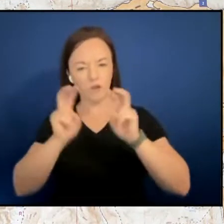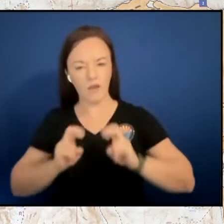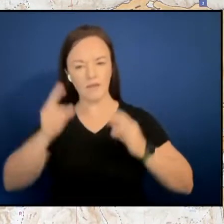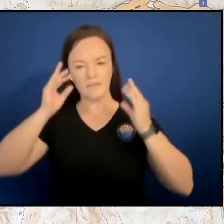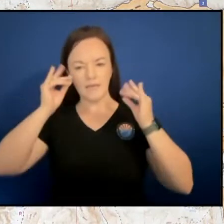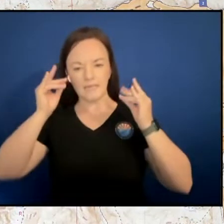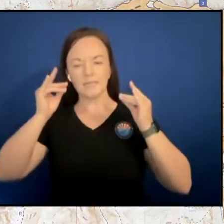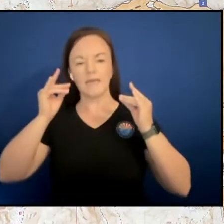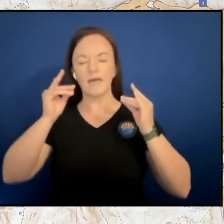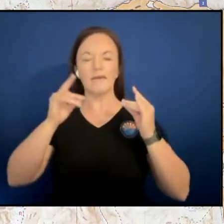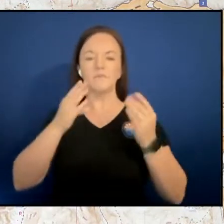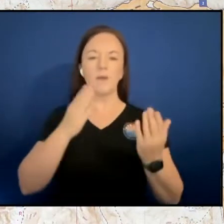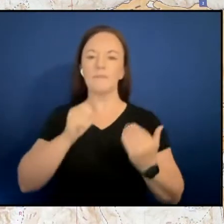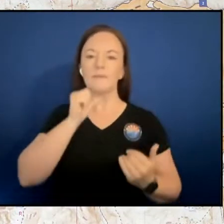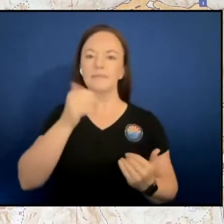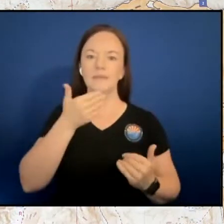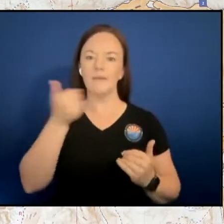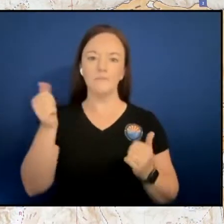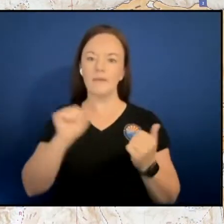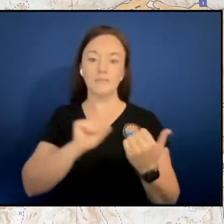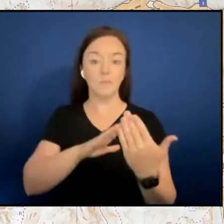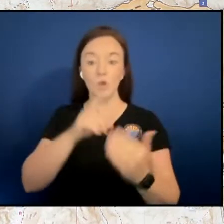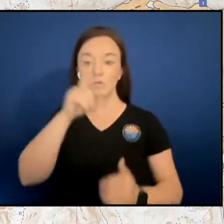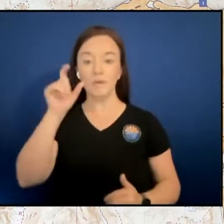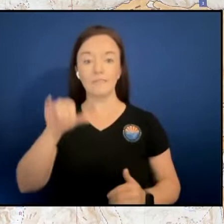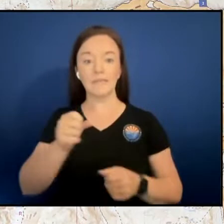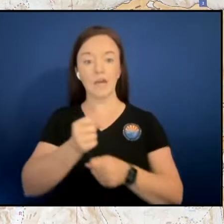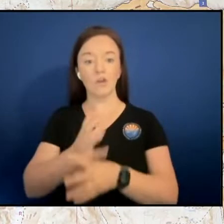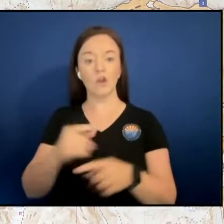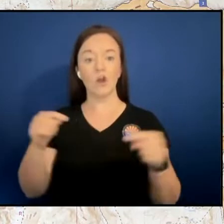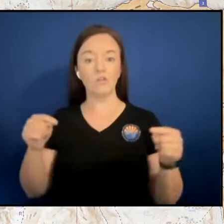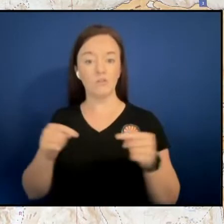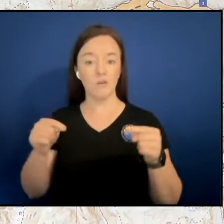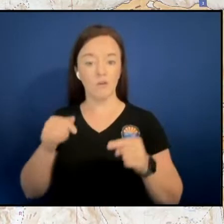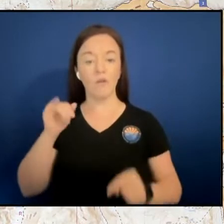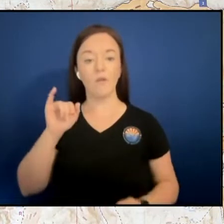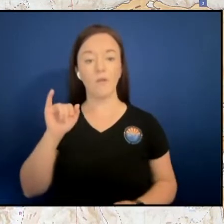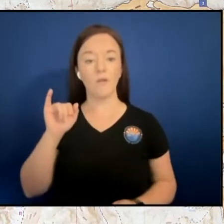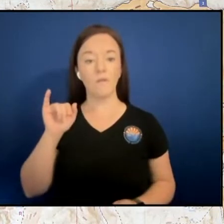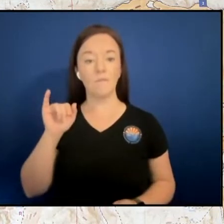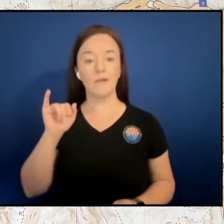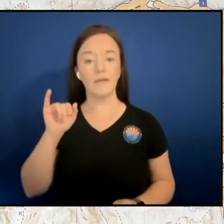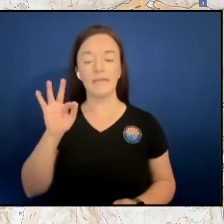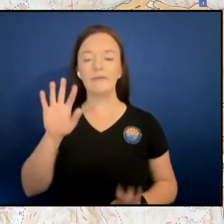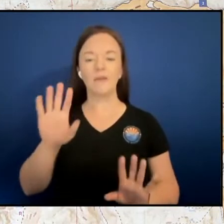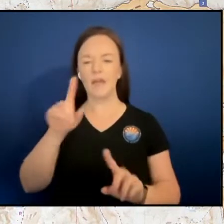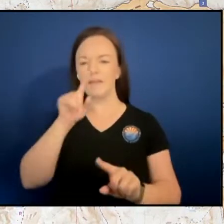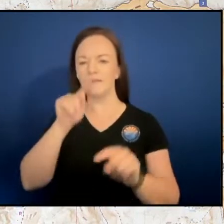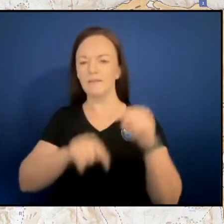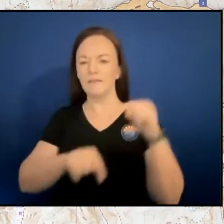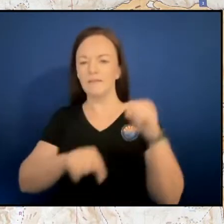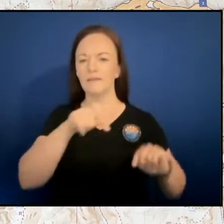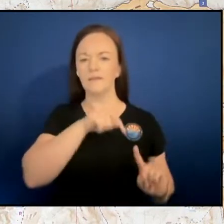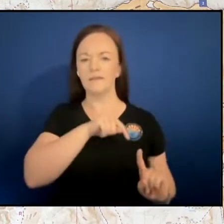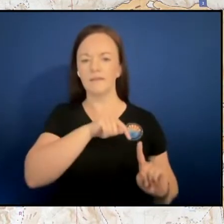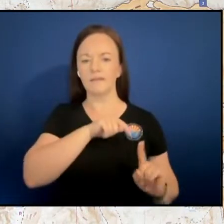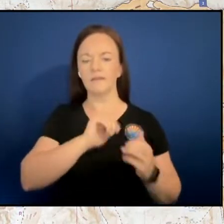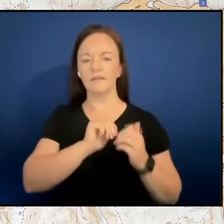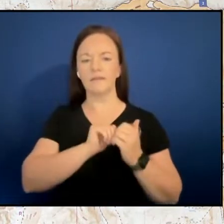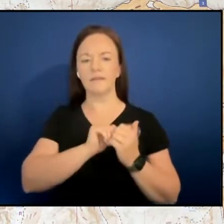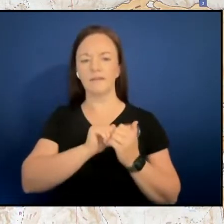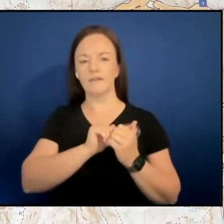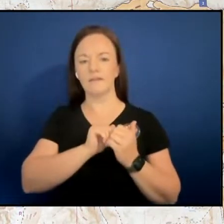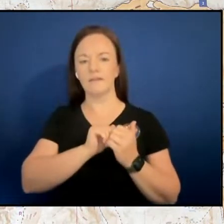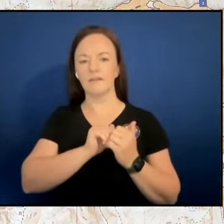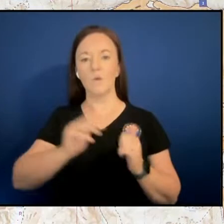because that could cause you harm. And this goes all the way back to the way, way back